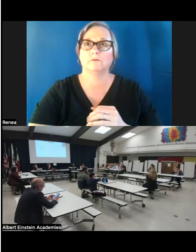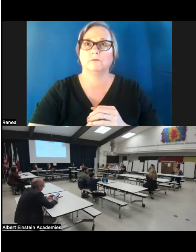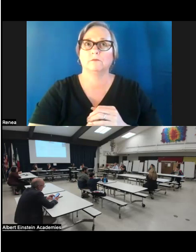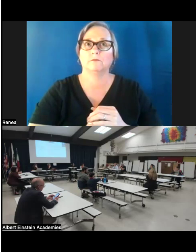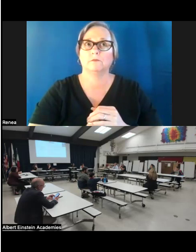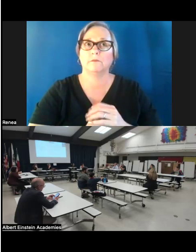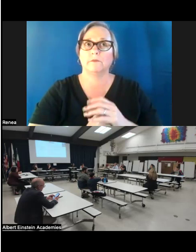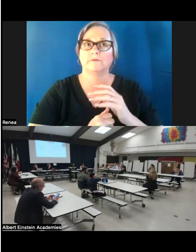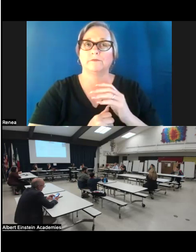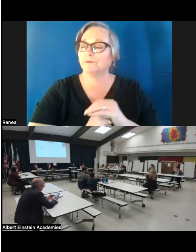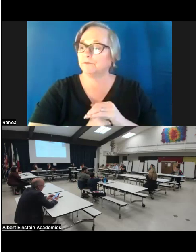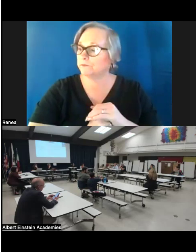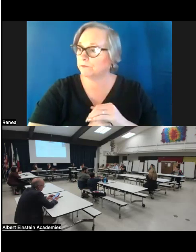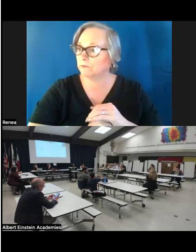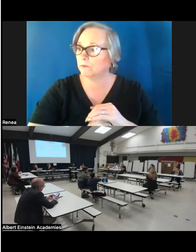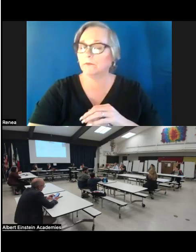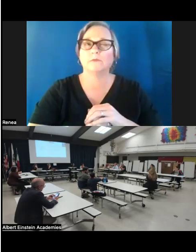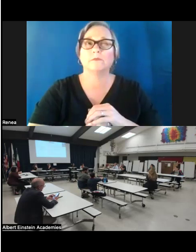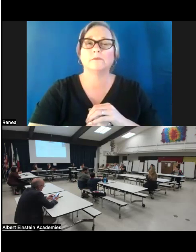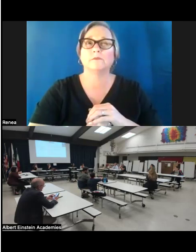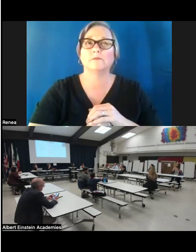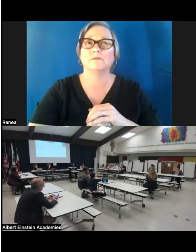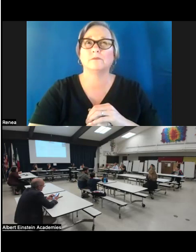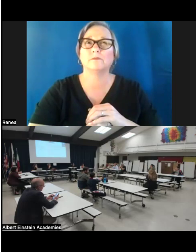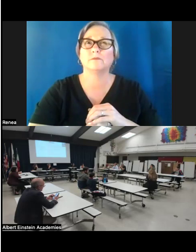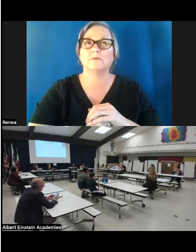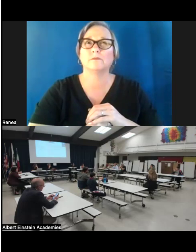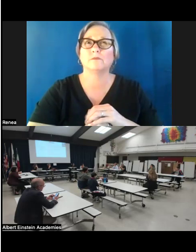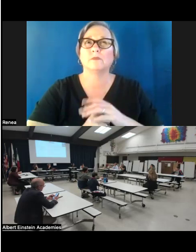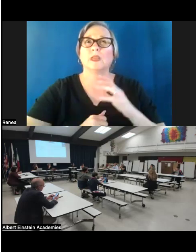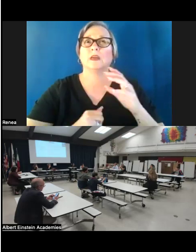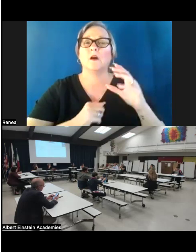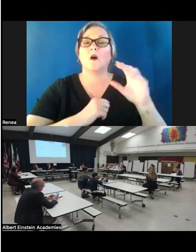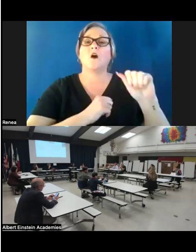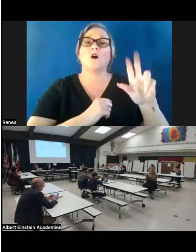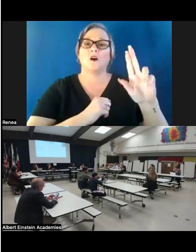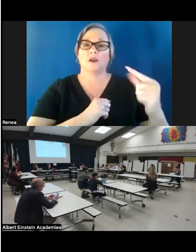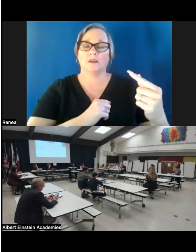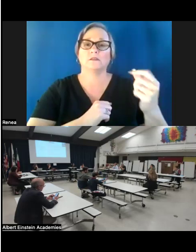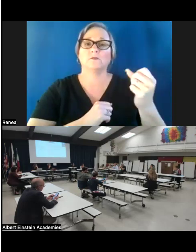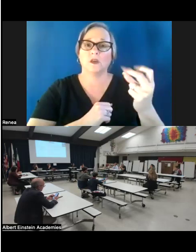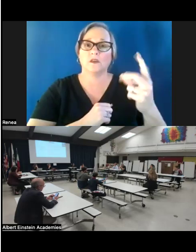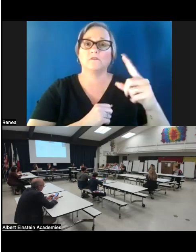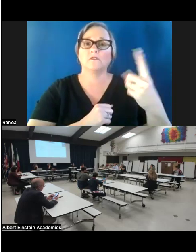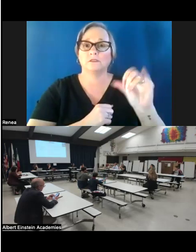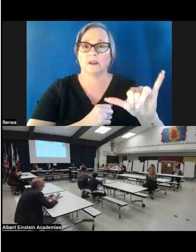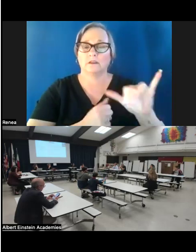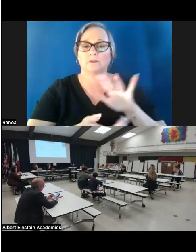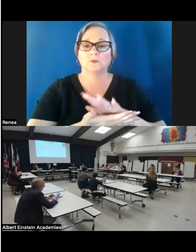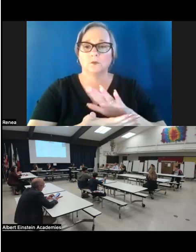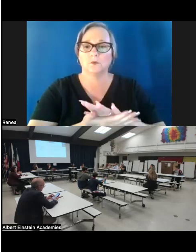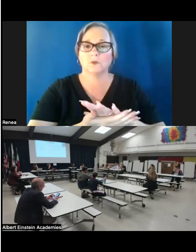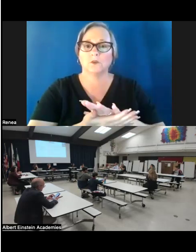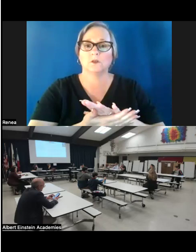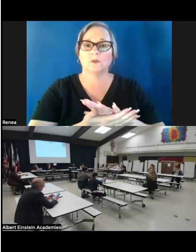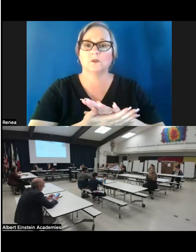And starting August 12th, which is the first day of school, the intent to run will be open, so parents